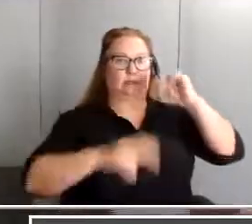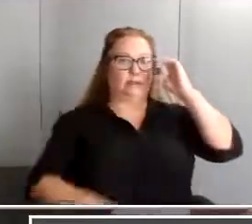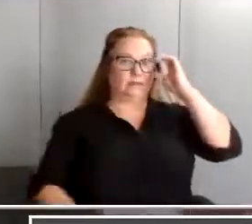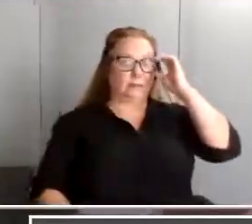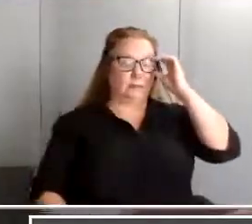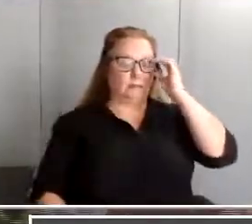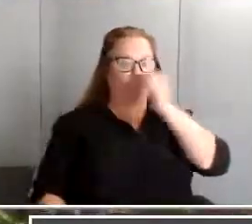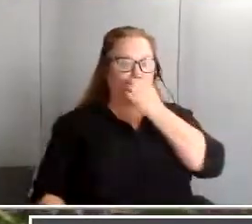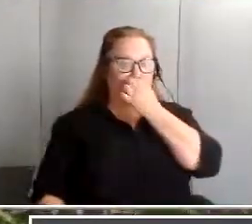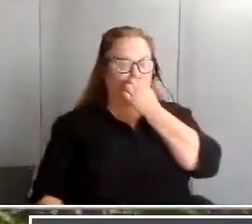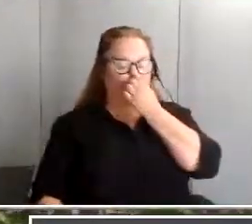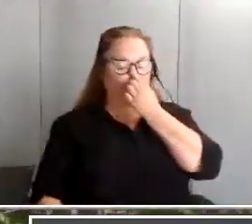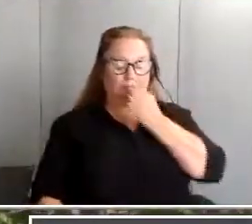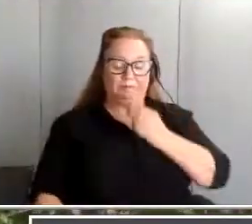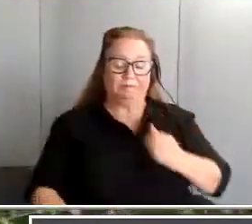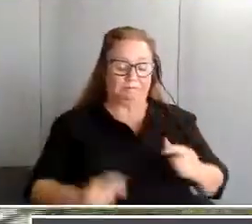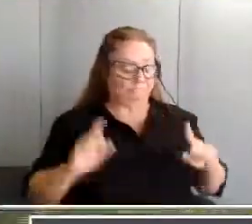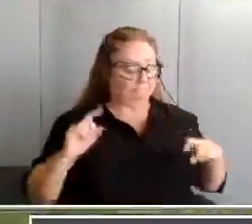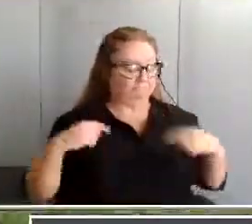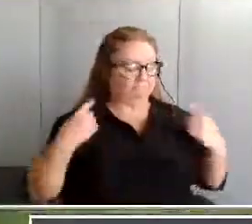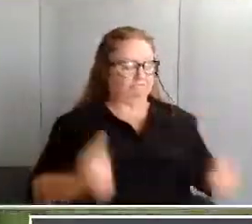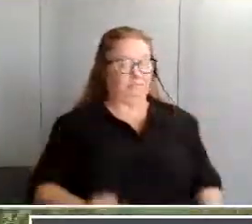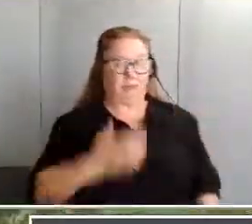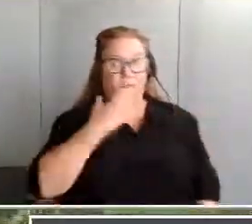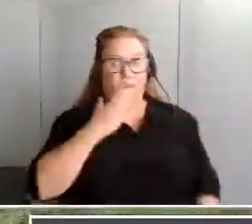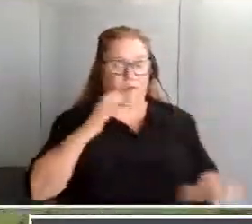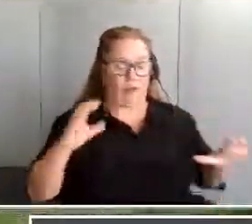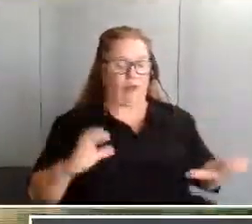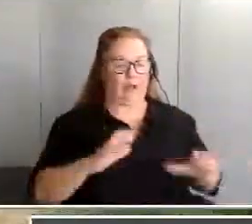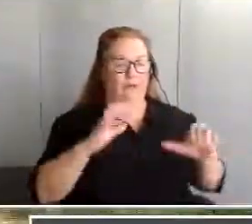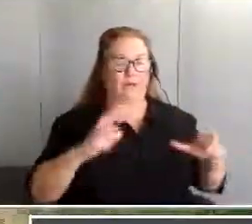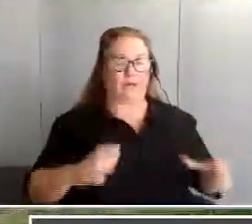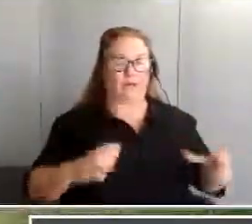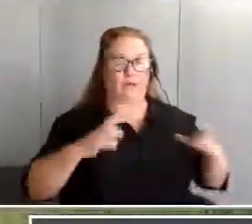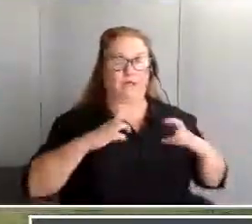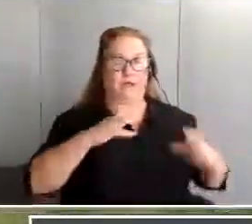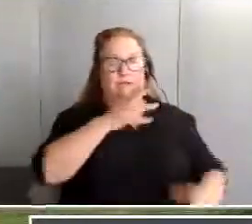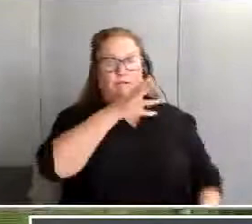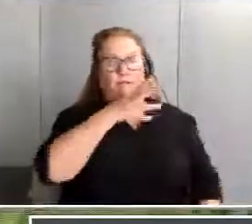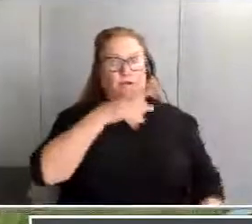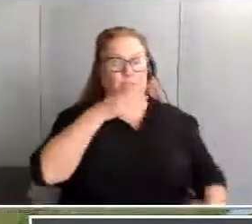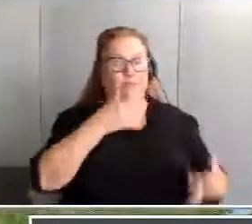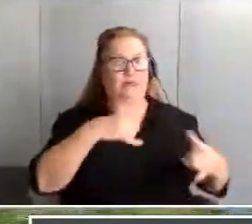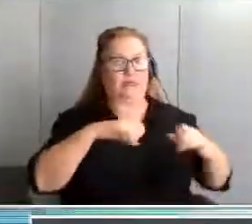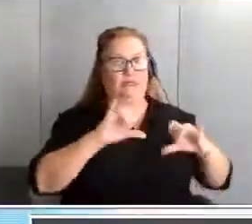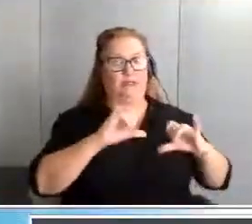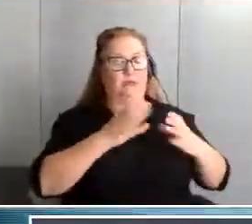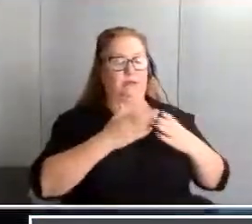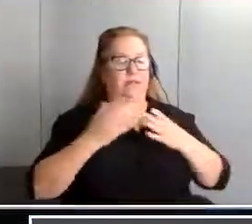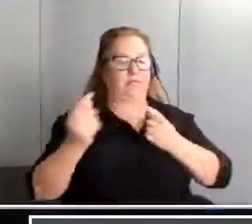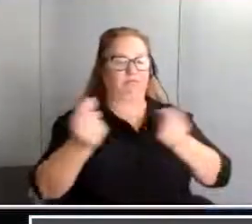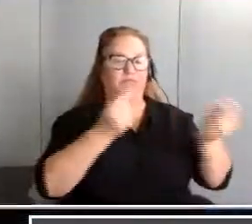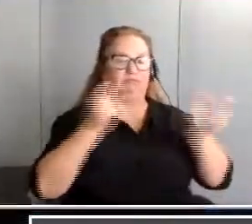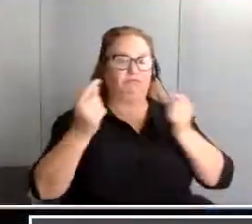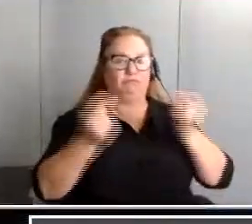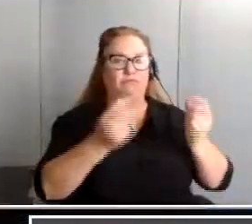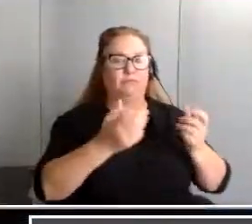I'm doing very well. I'm active, retiring from farming, but I still do things around the farm here.